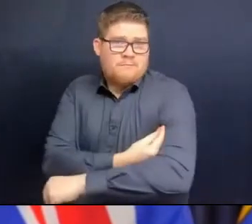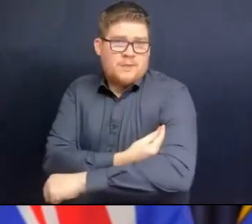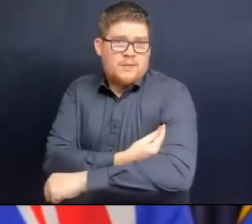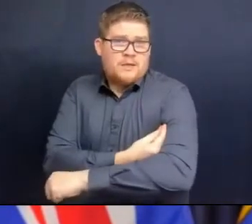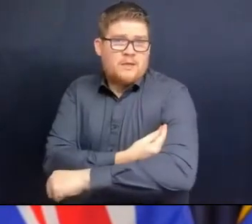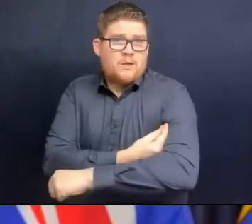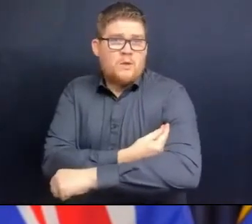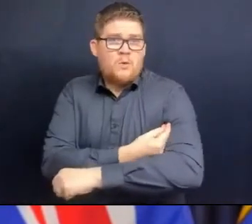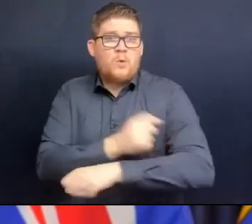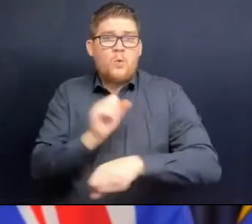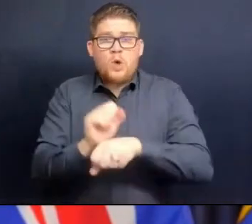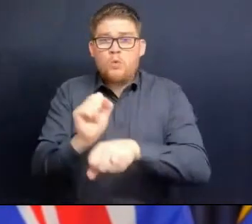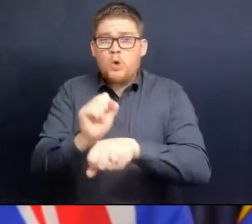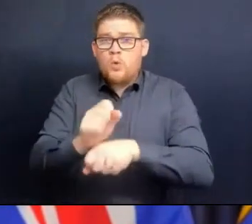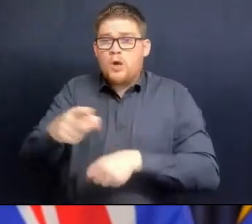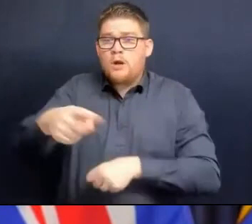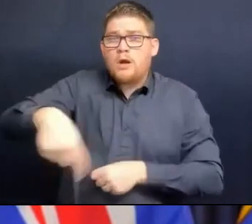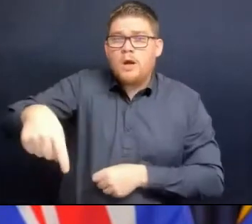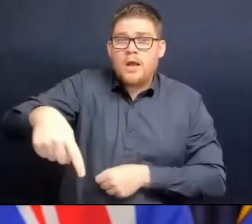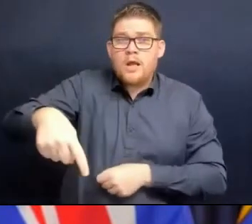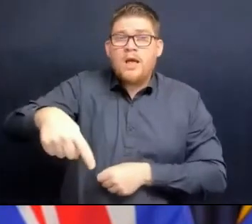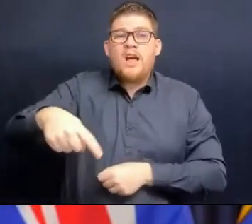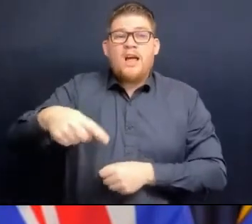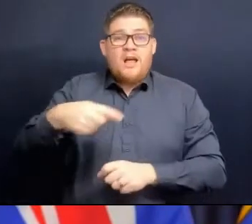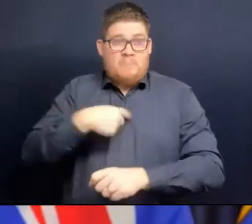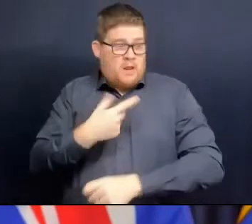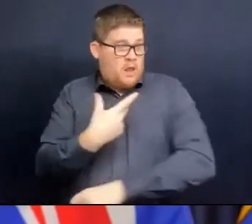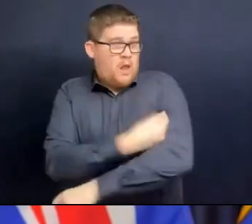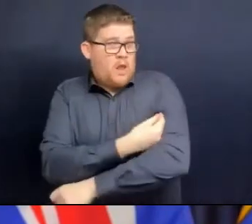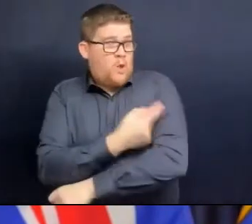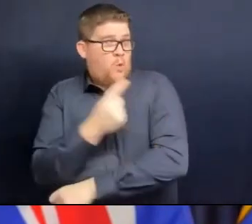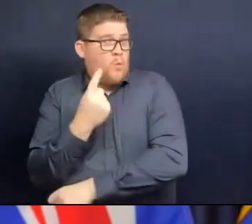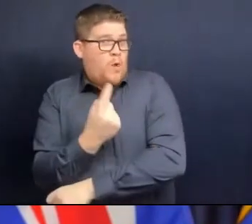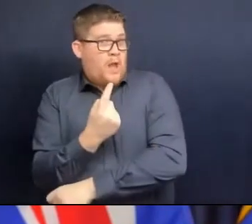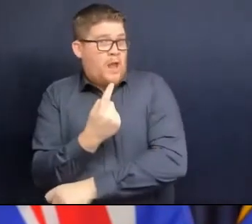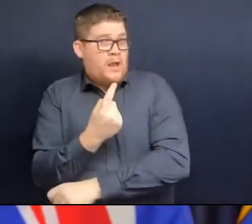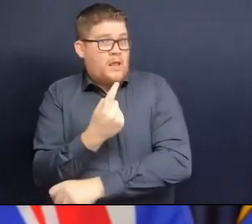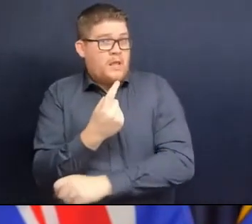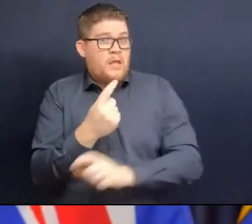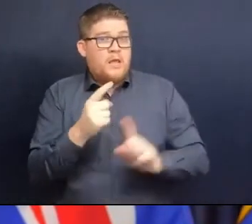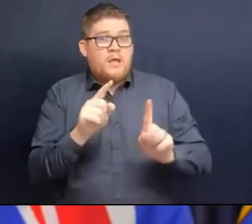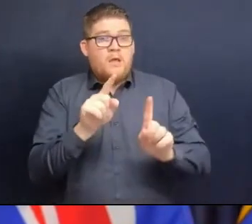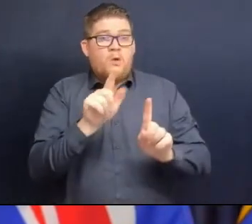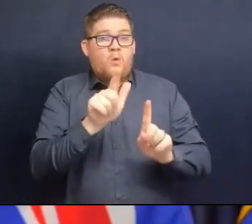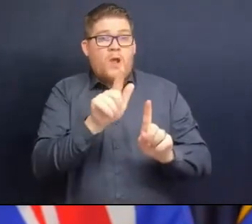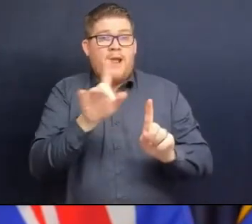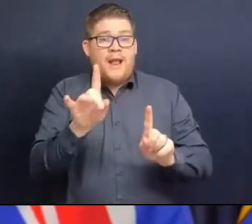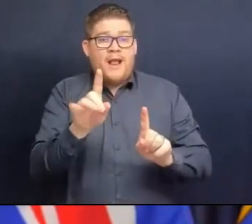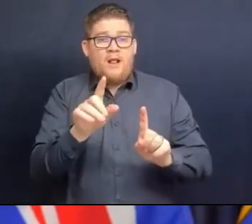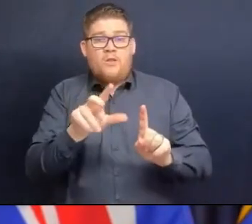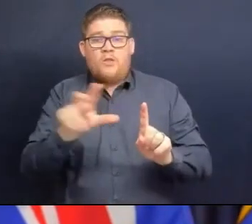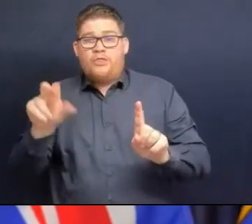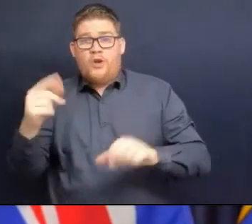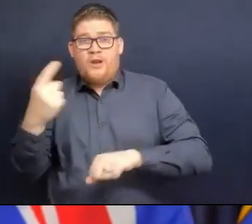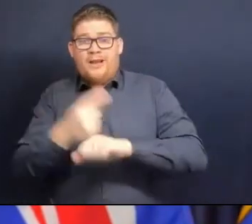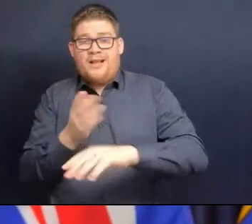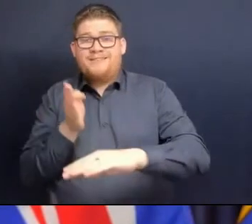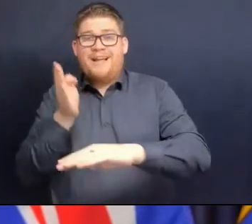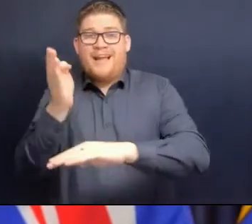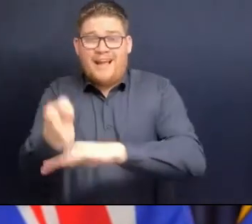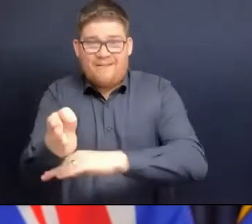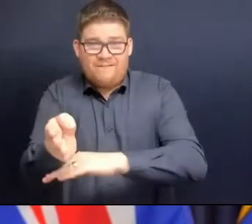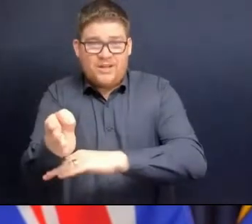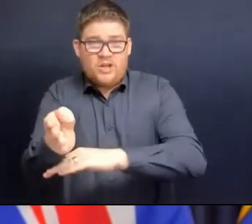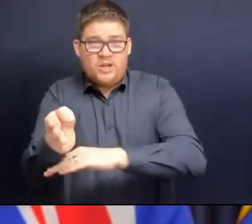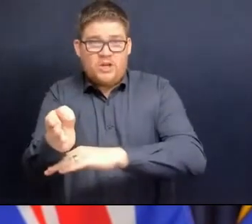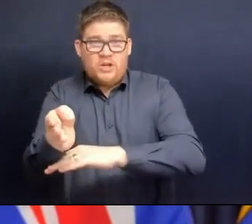as they receive a second dose 28 to 35 days late after their first dose. But that says that that all regulated health professionals will need